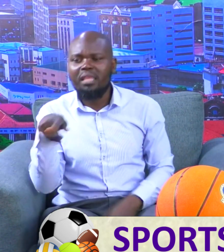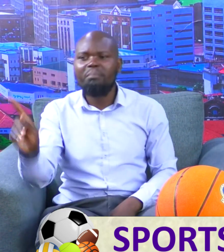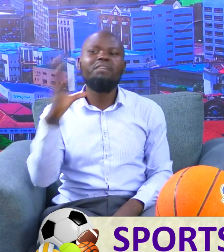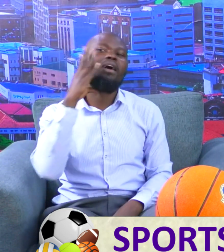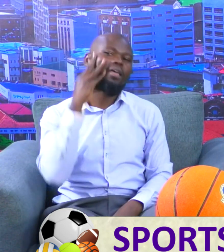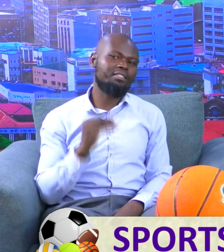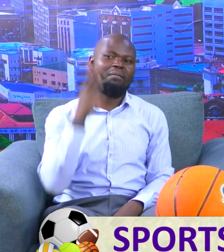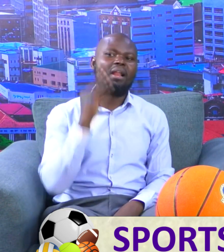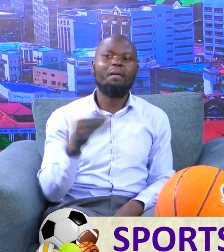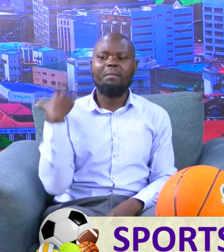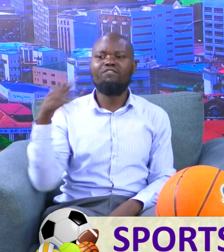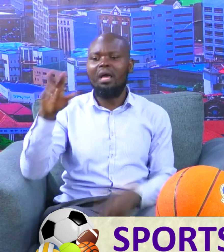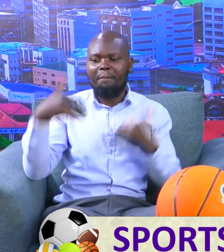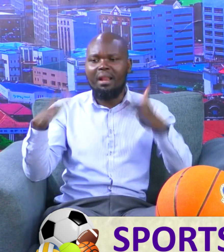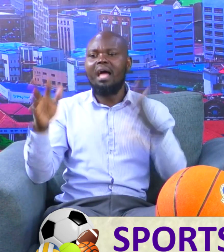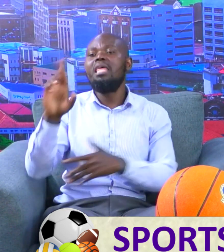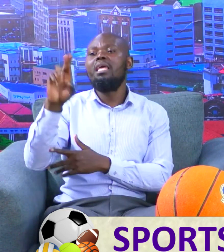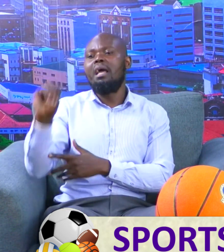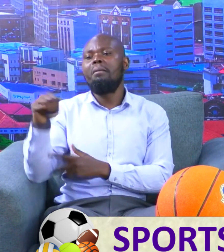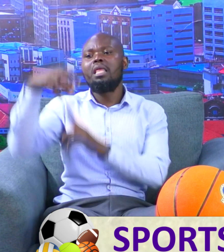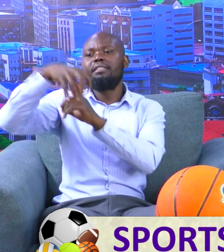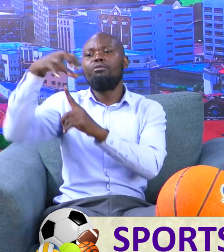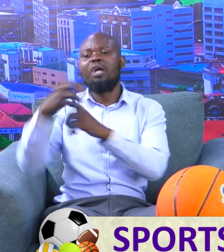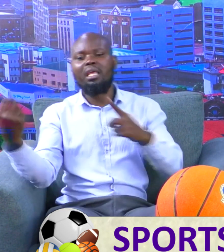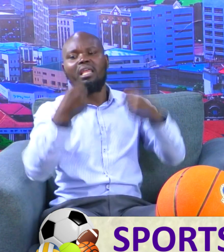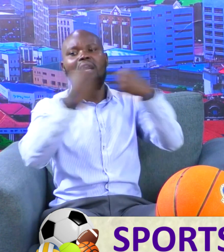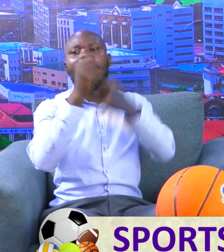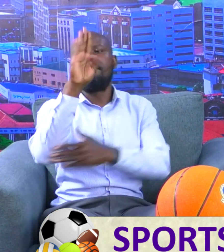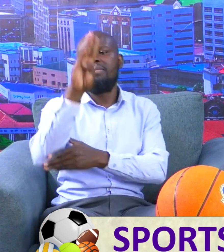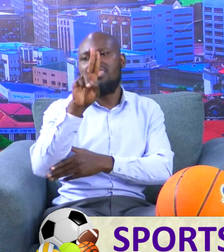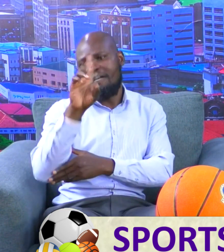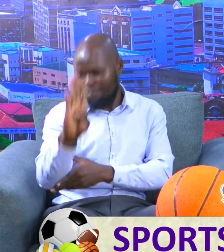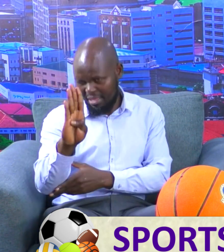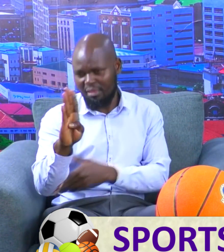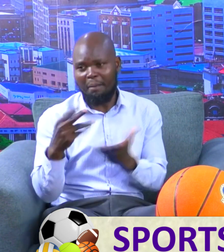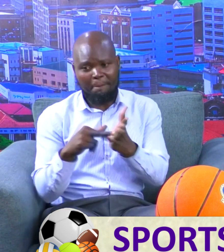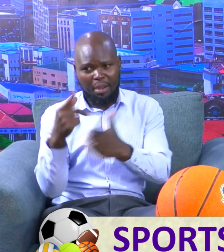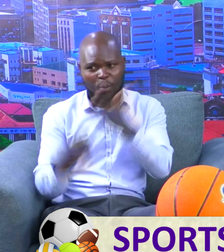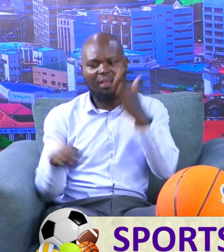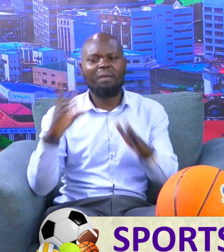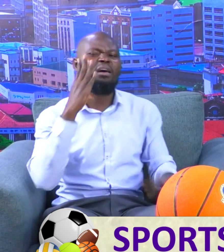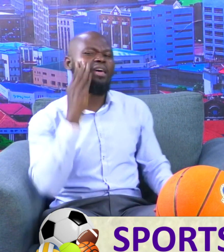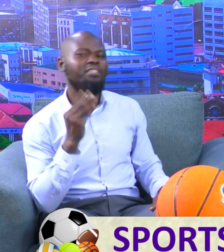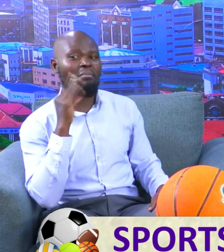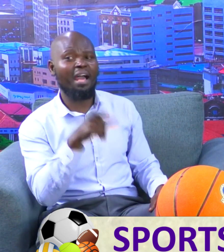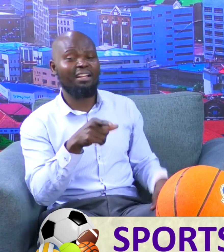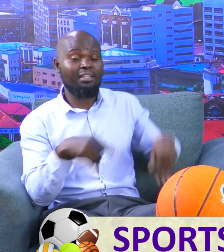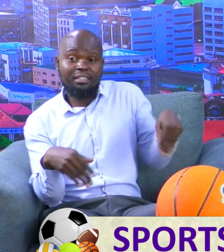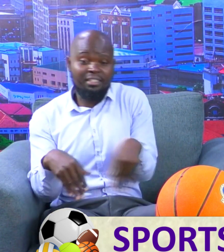our players will mark Haaland vizuri so that he doesn't get the opportunity to score.